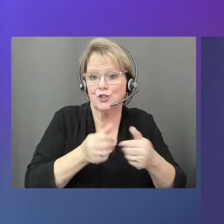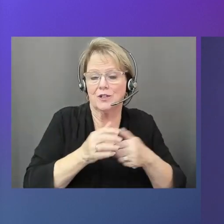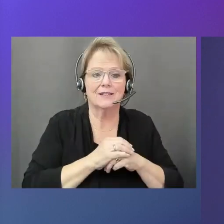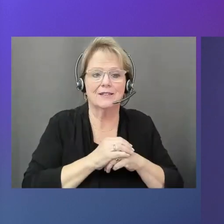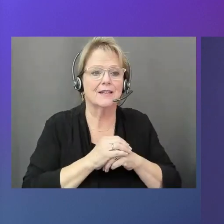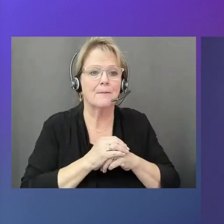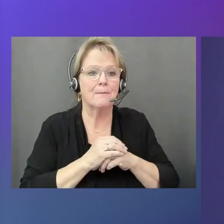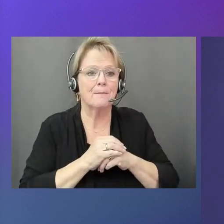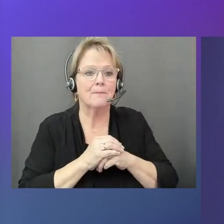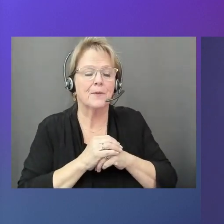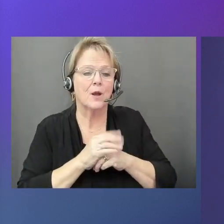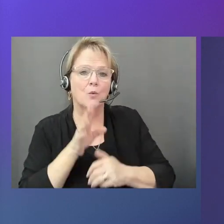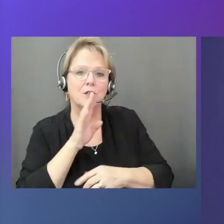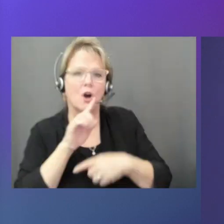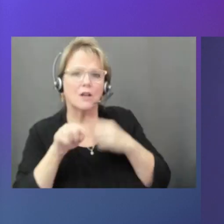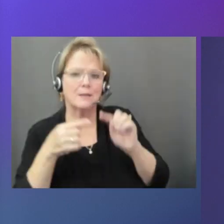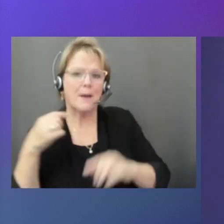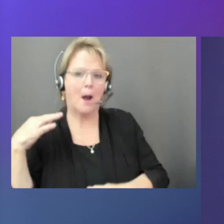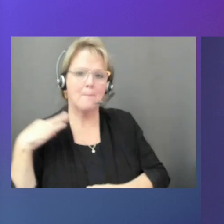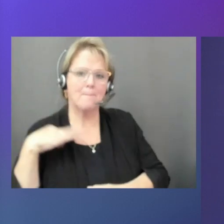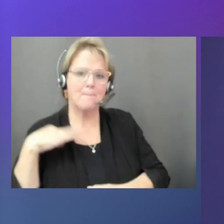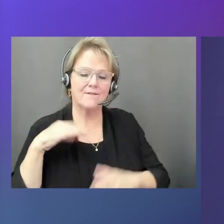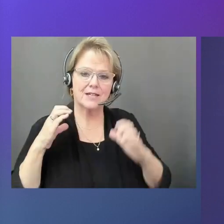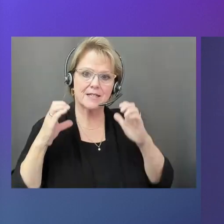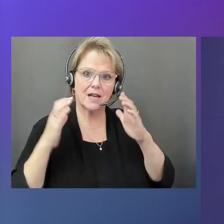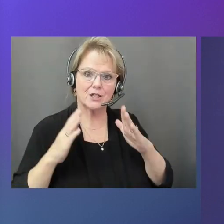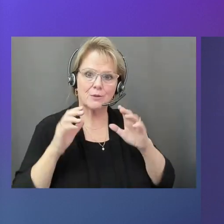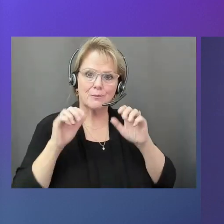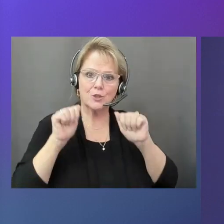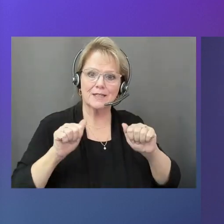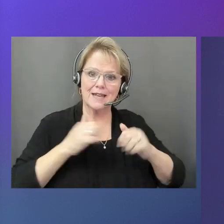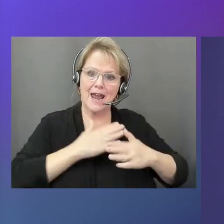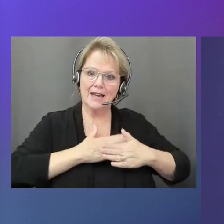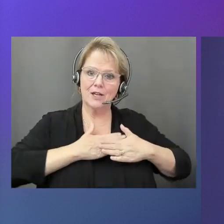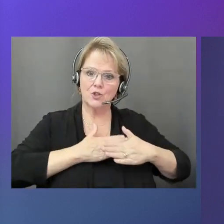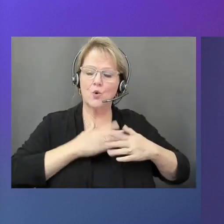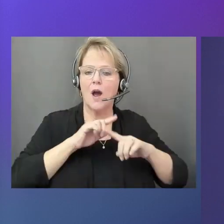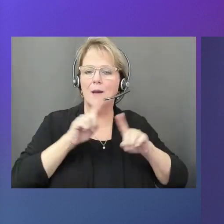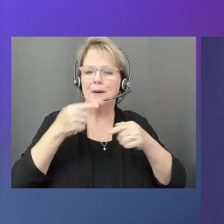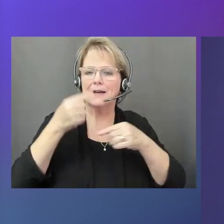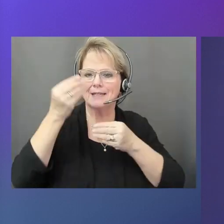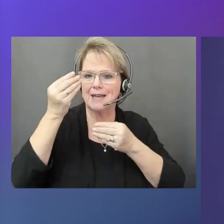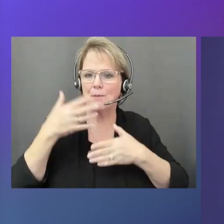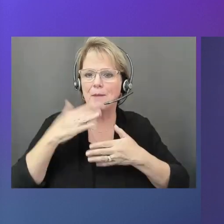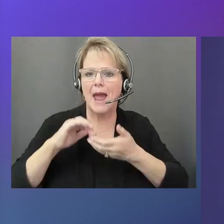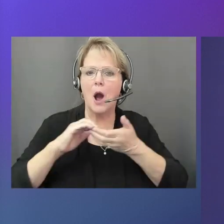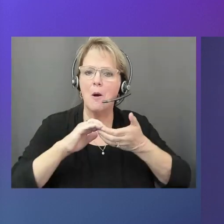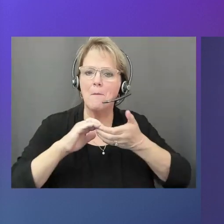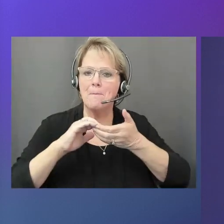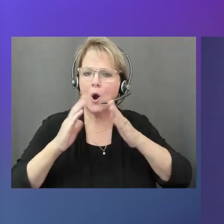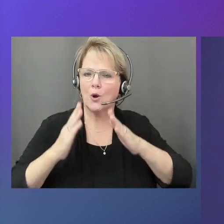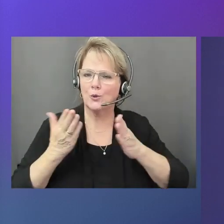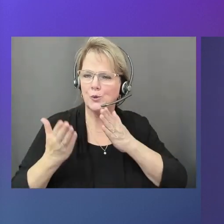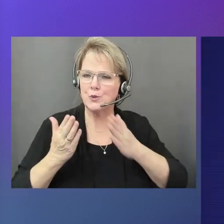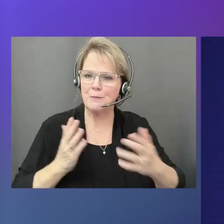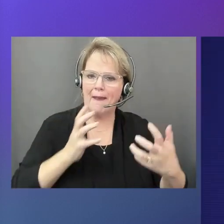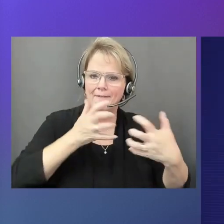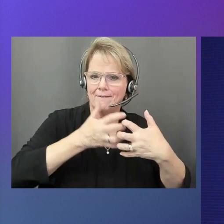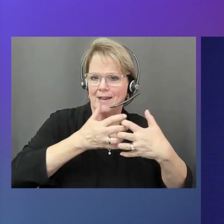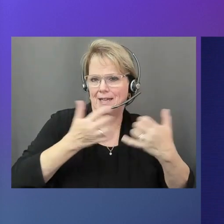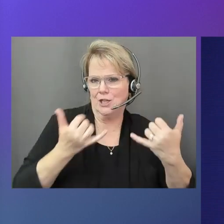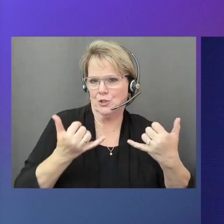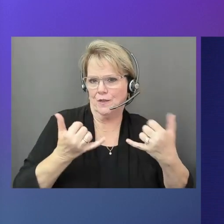the benefits that customers can enjoy, but can you tell me a little bit about how partners might particularly fit into this equation?